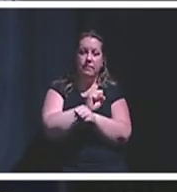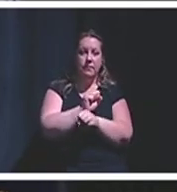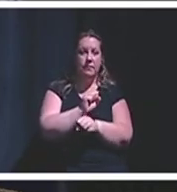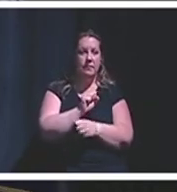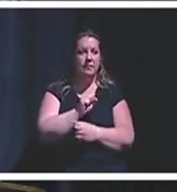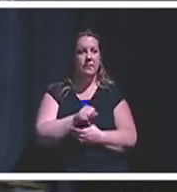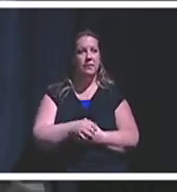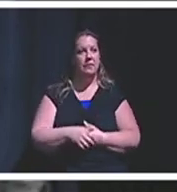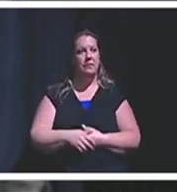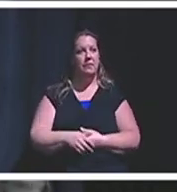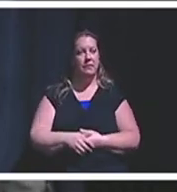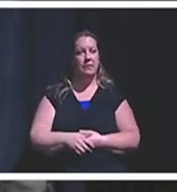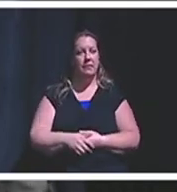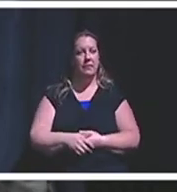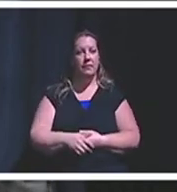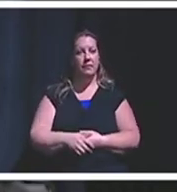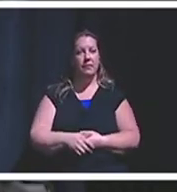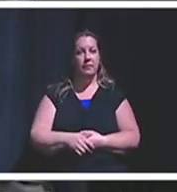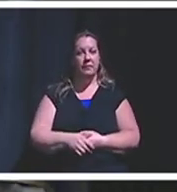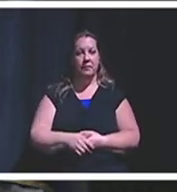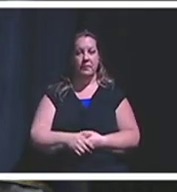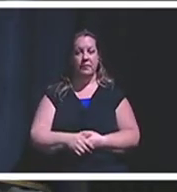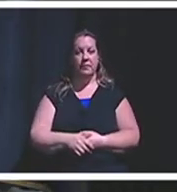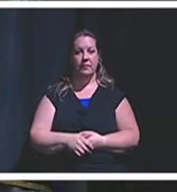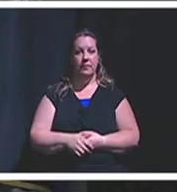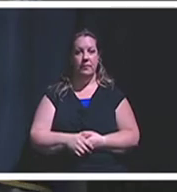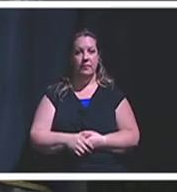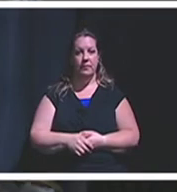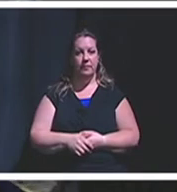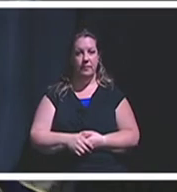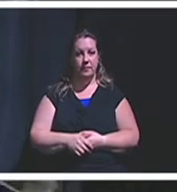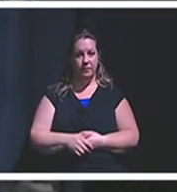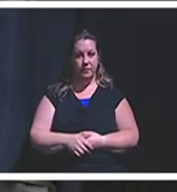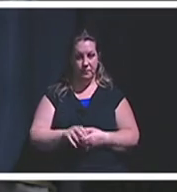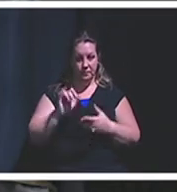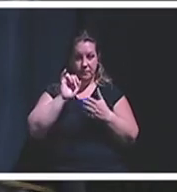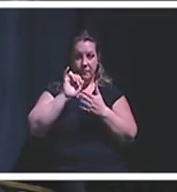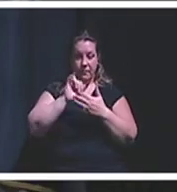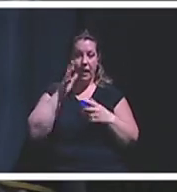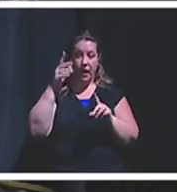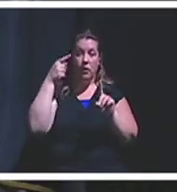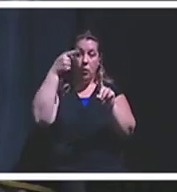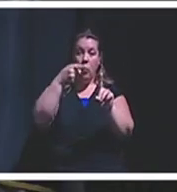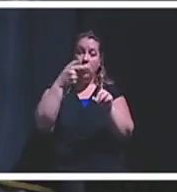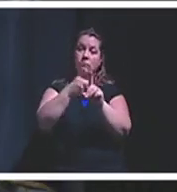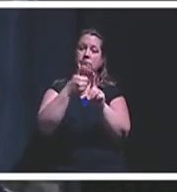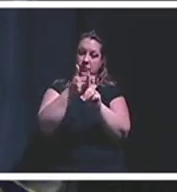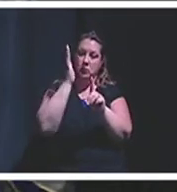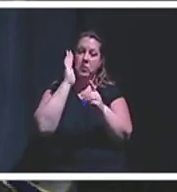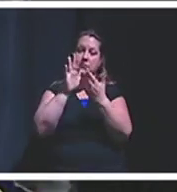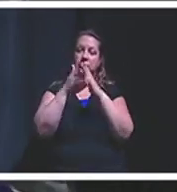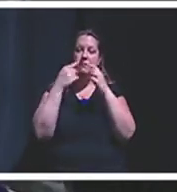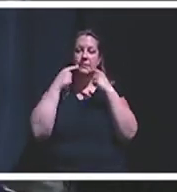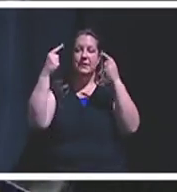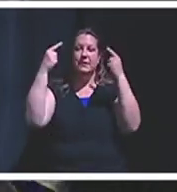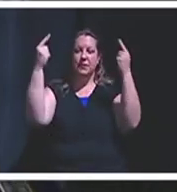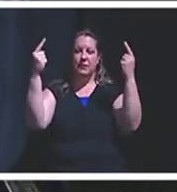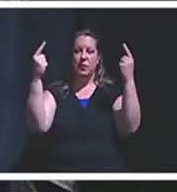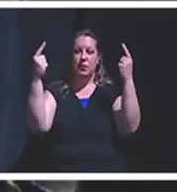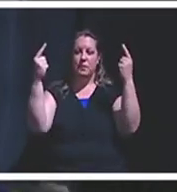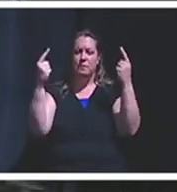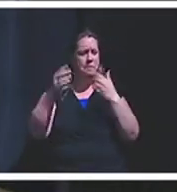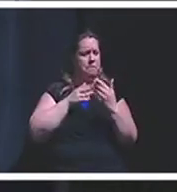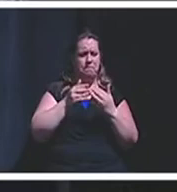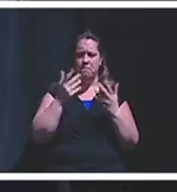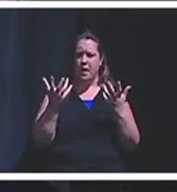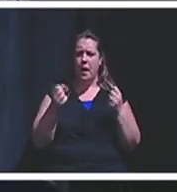progressive realization of that worthy goal, you will be successful. No matter how much